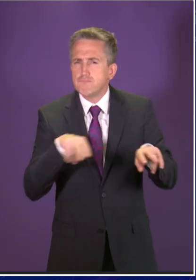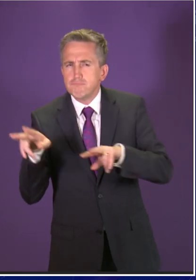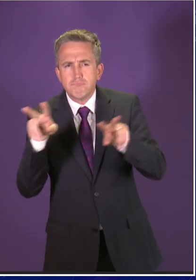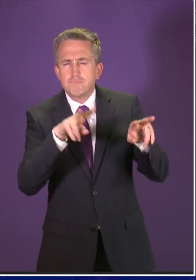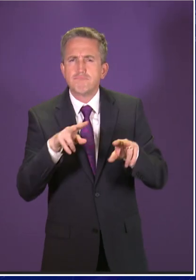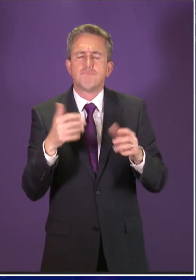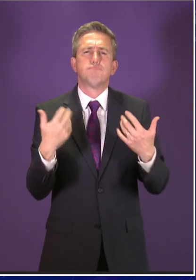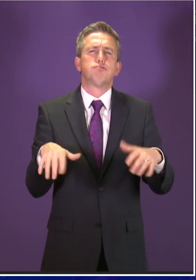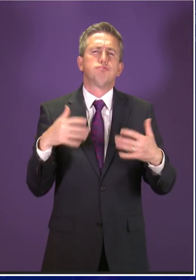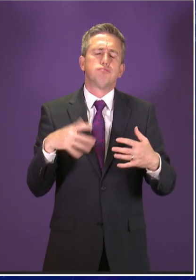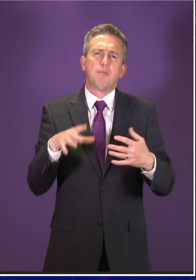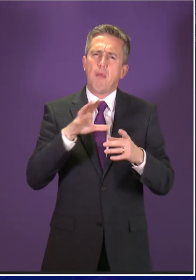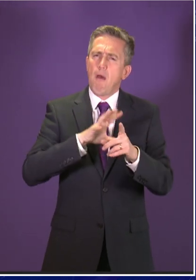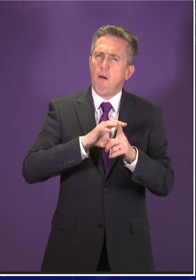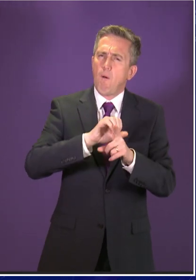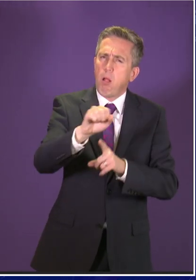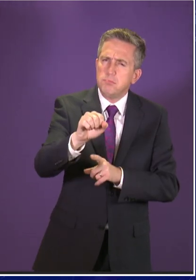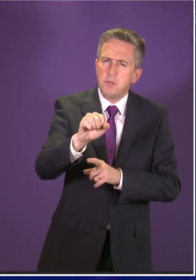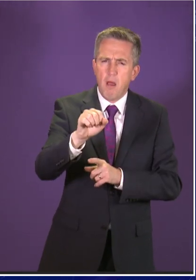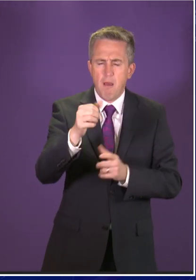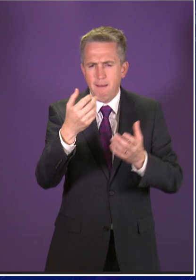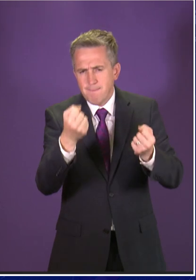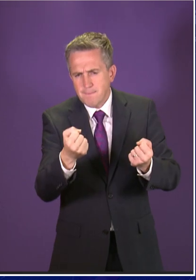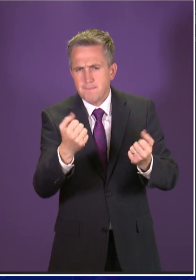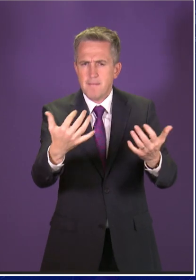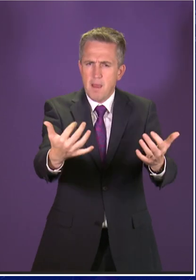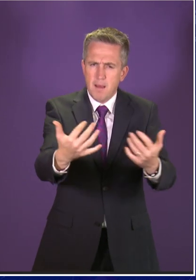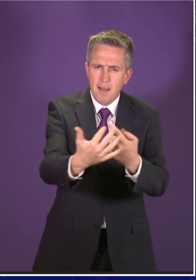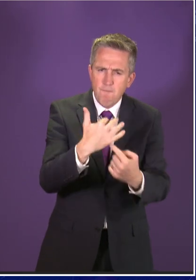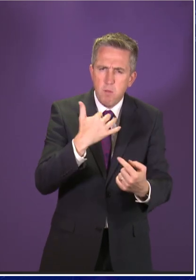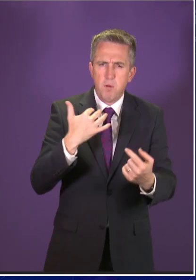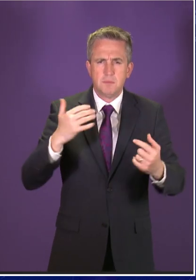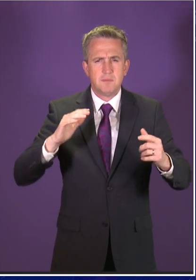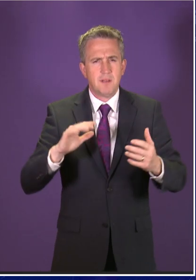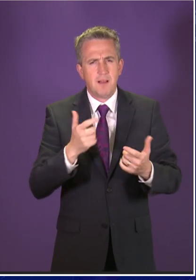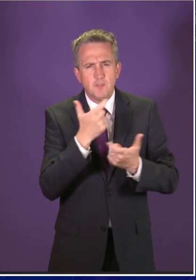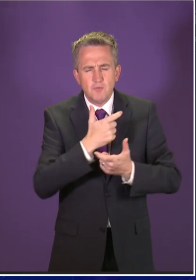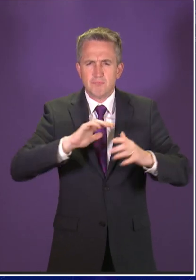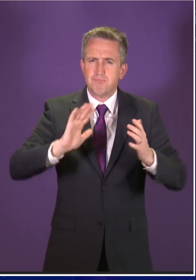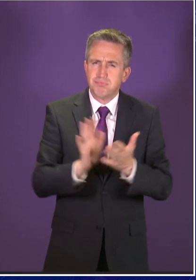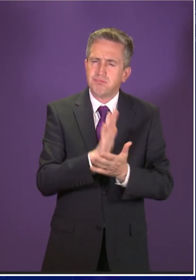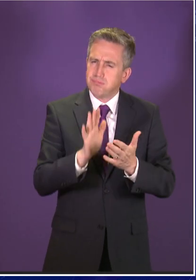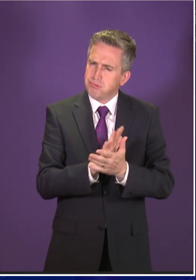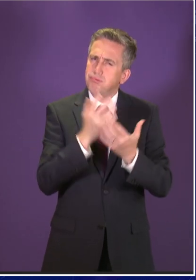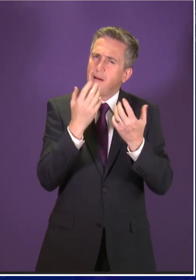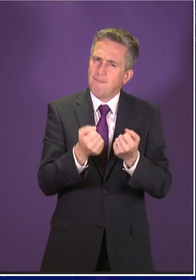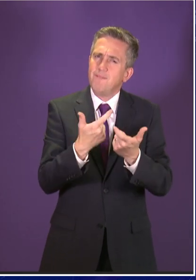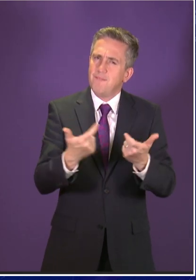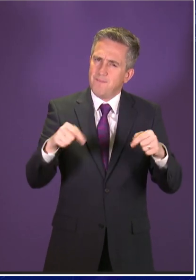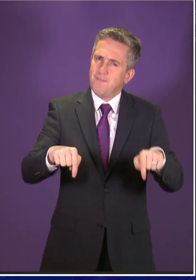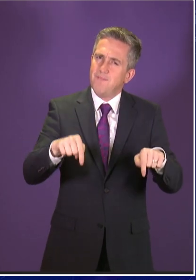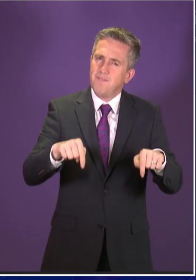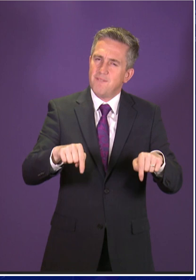ability of culture to inspire, excite and bring joy is very